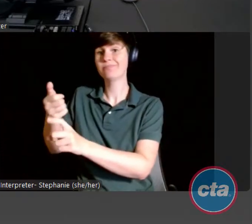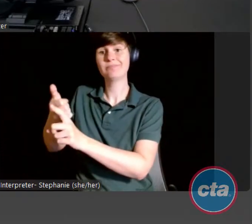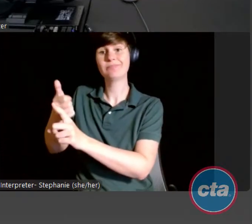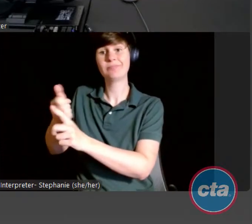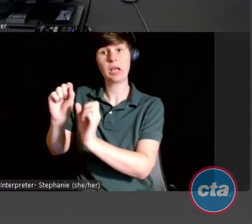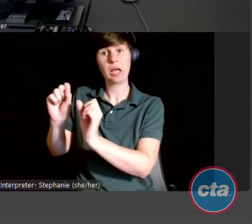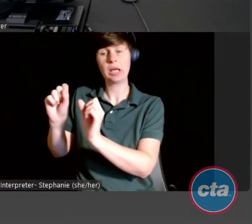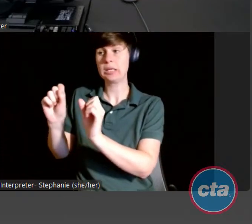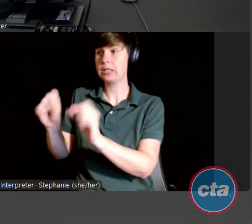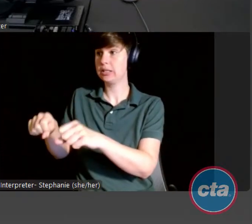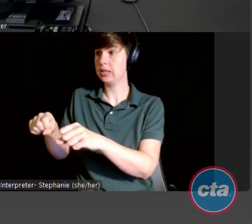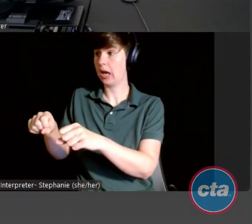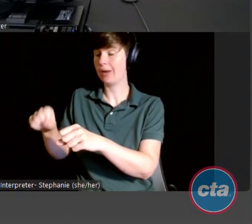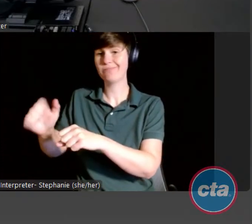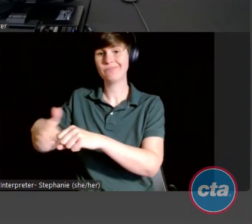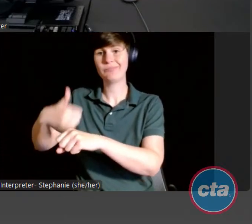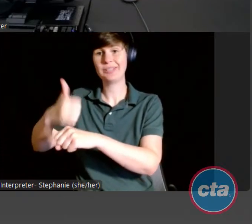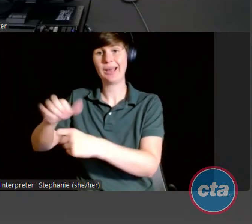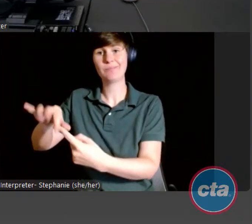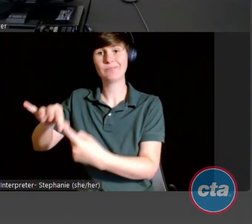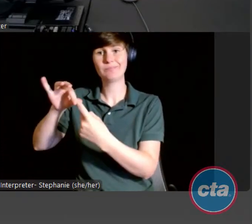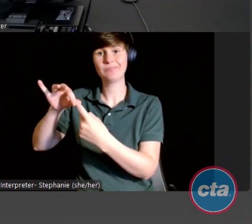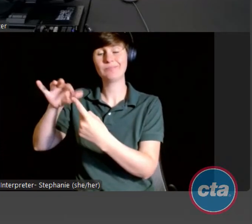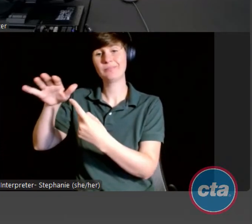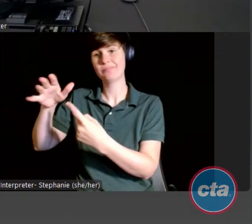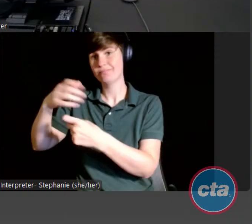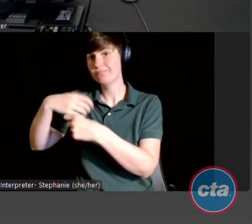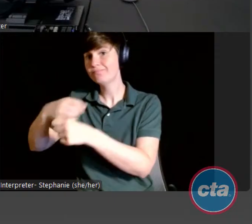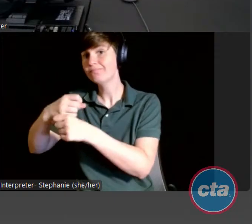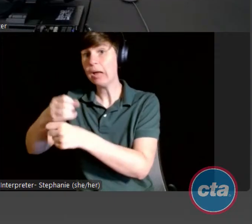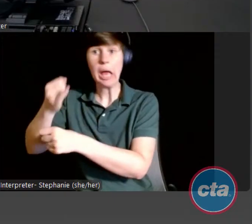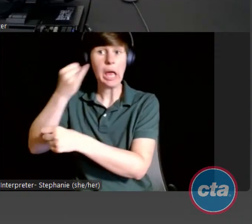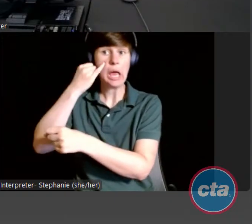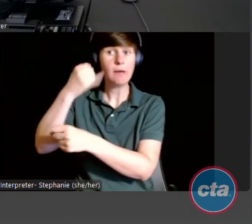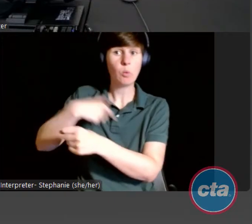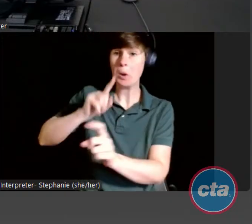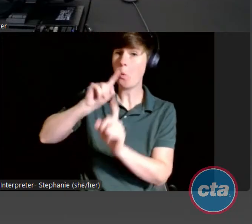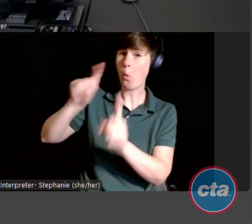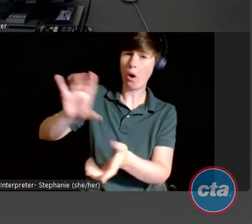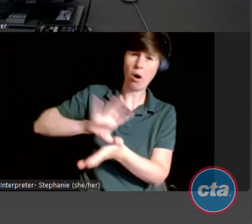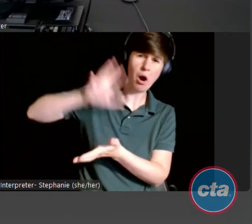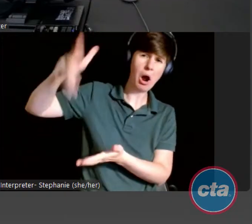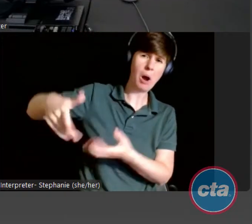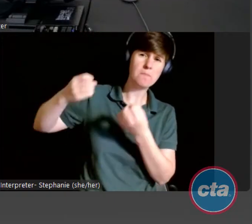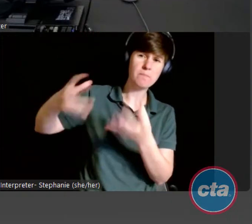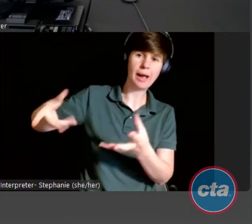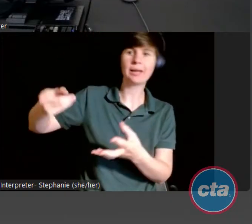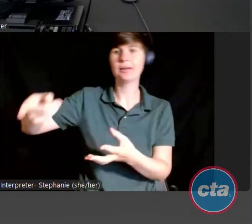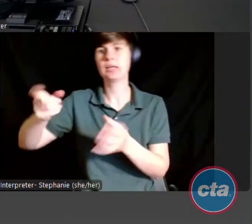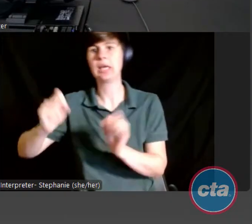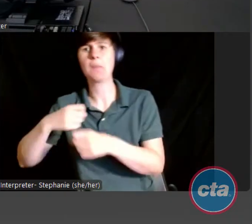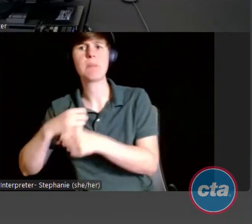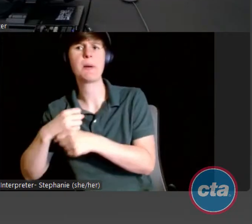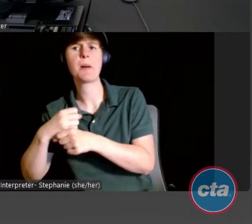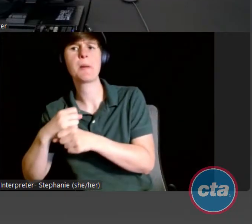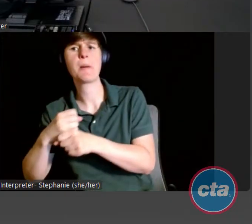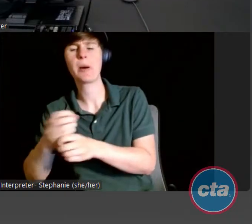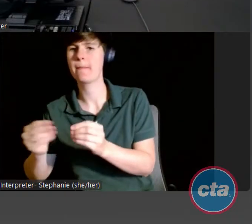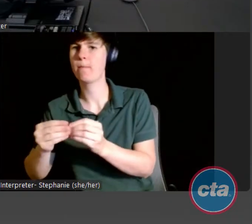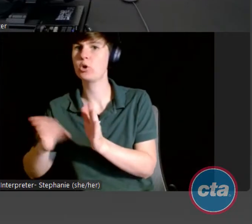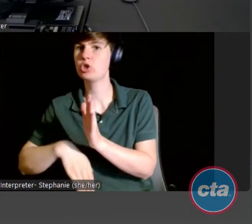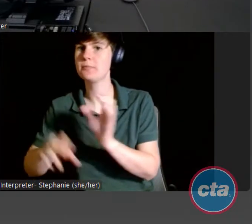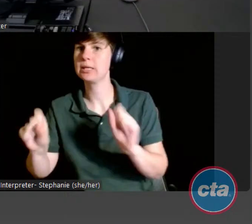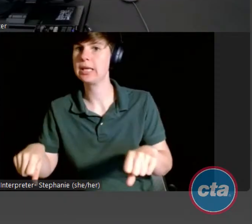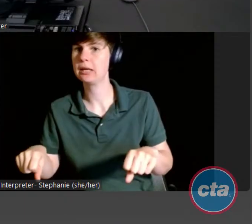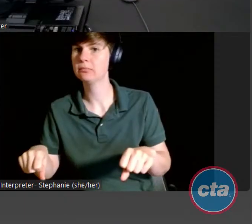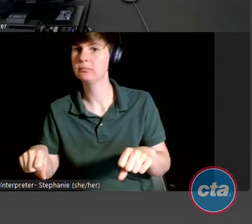the cheaper we get an order per sign. But then, because of the variability of stops and